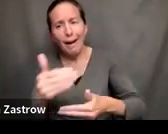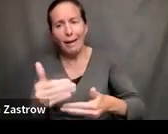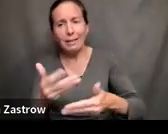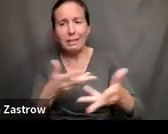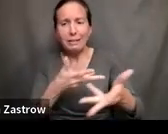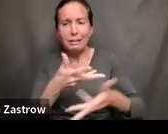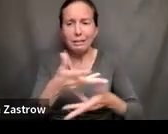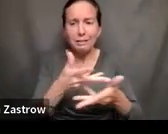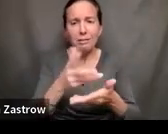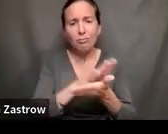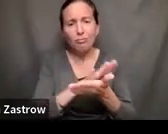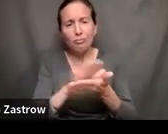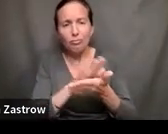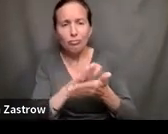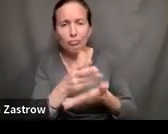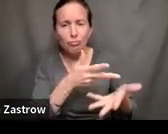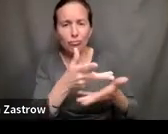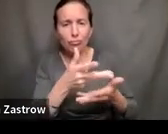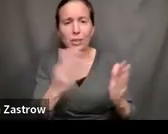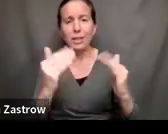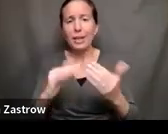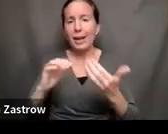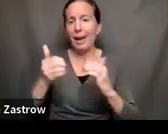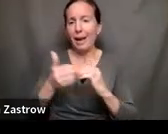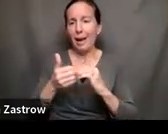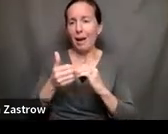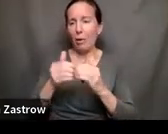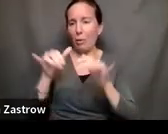Any ideas how you would measure these things?